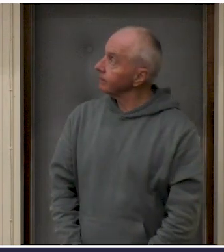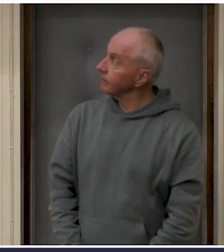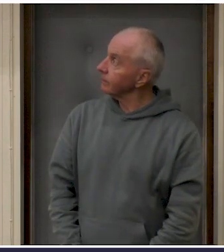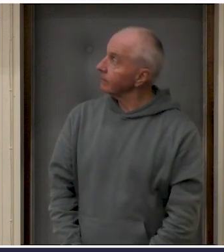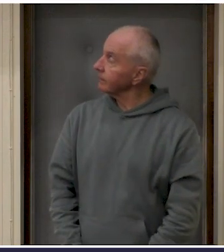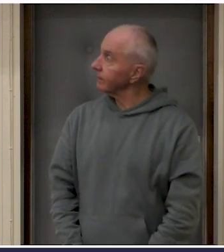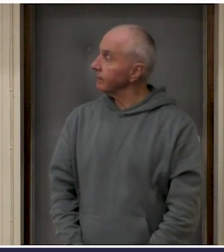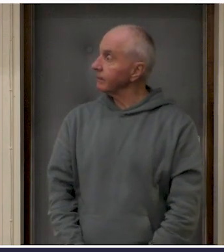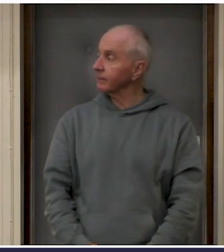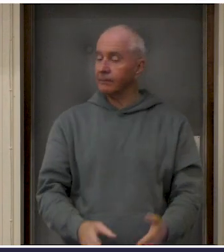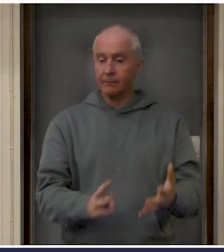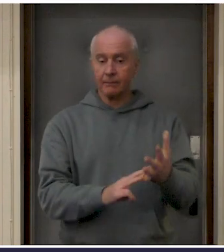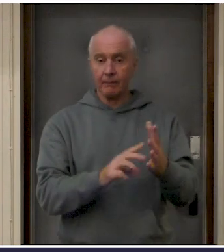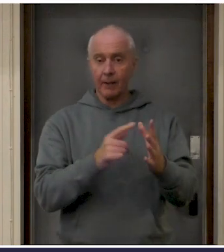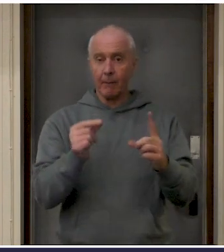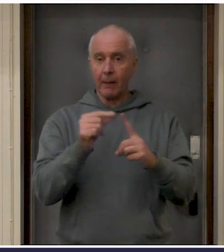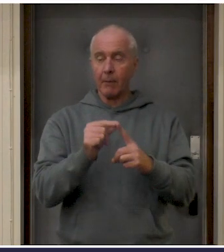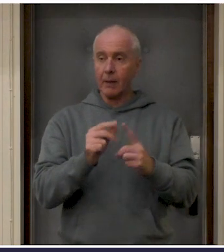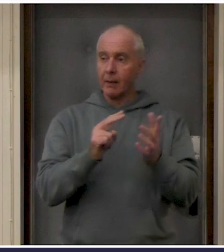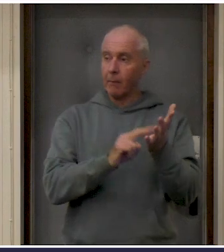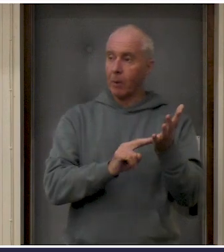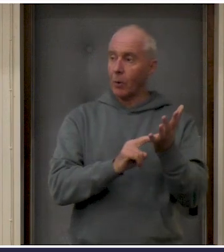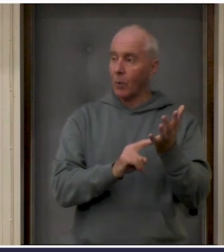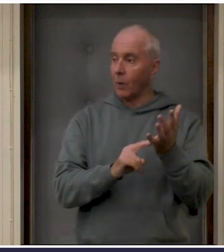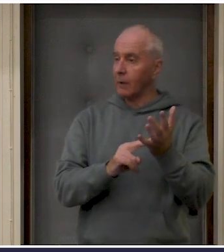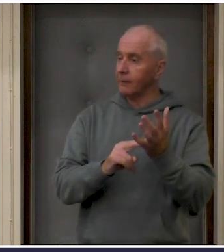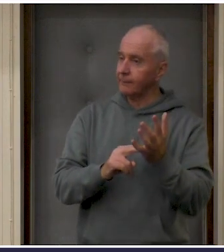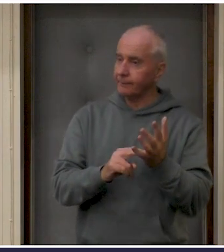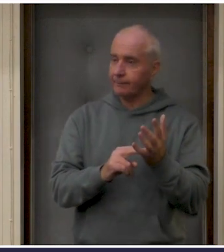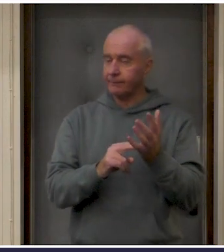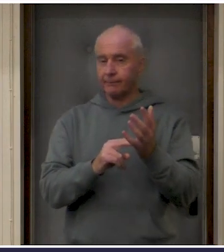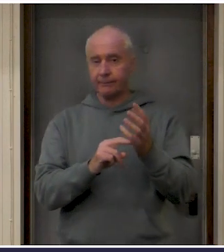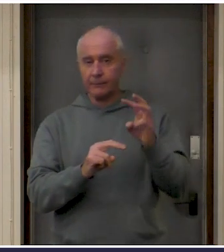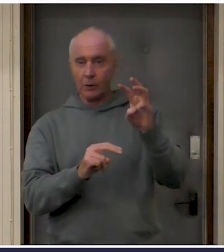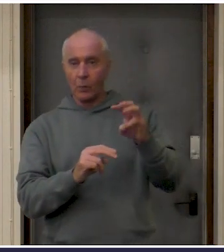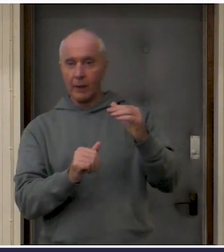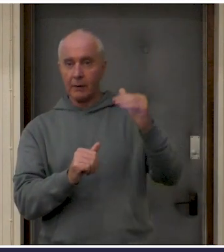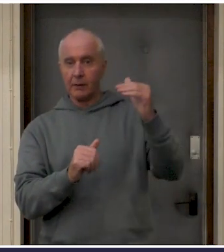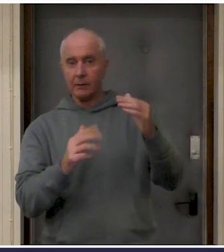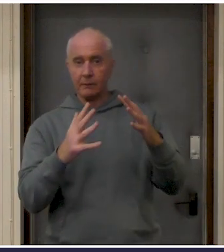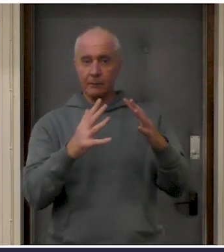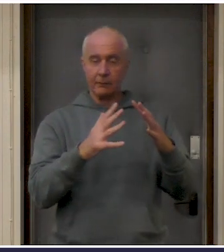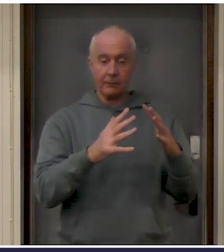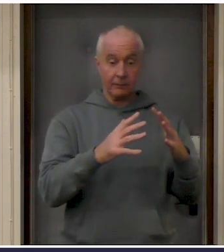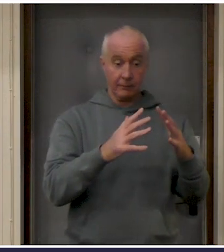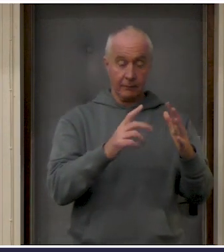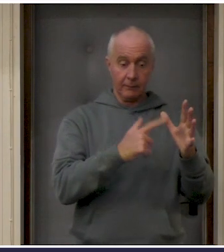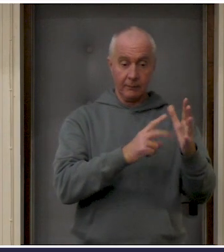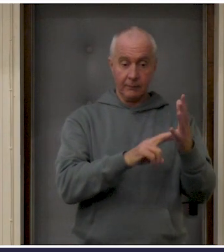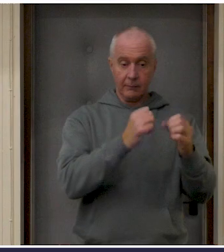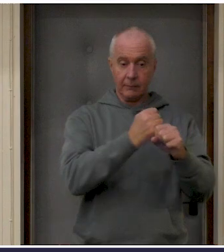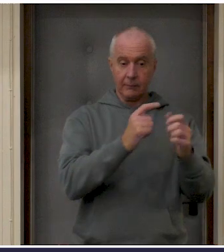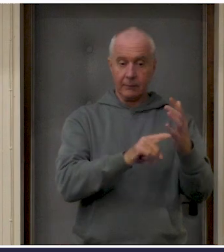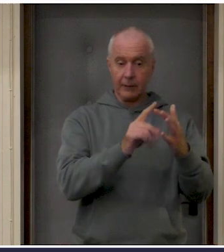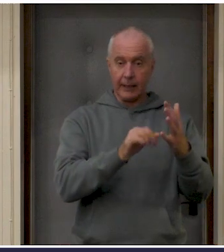So the blue one, northwest of Wales, so a place called Wilver on Anglesey. That is where the first ones will be